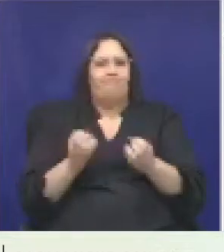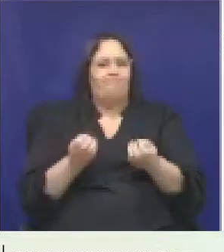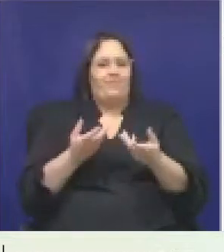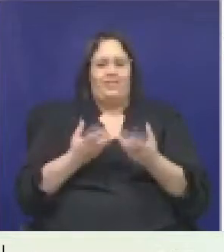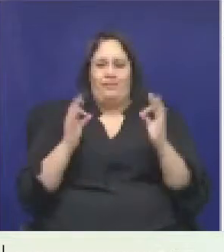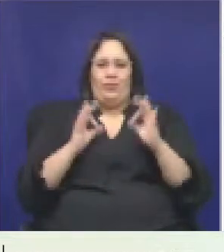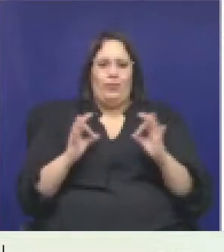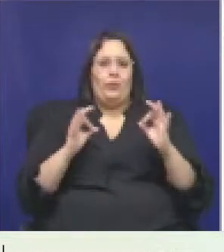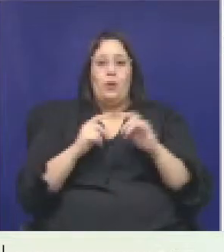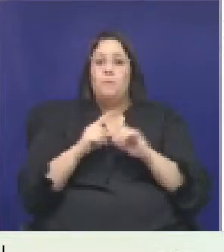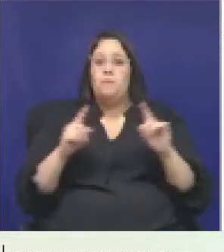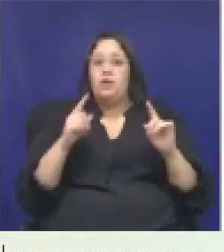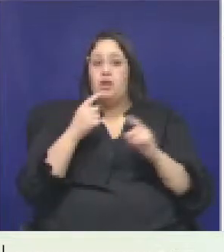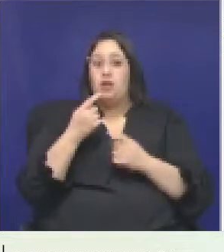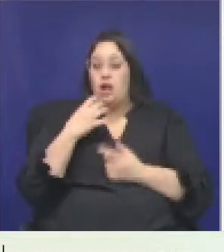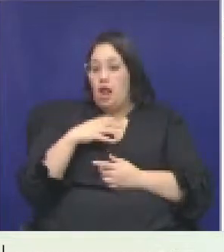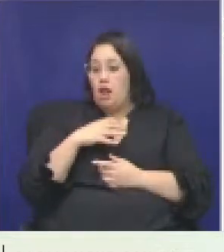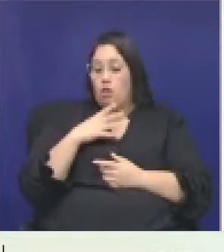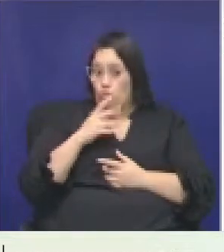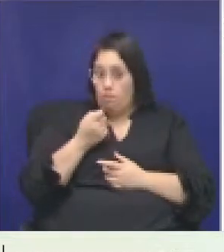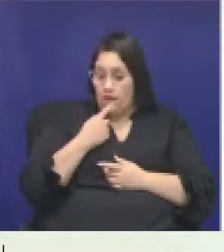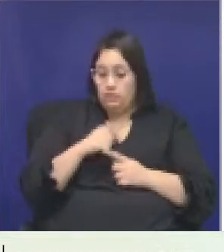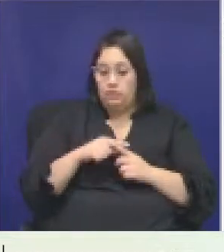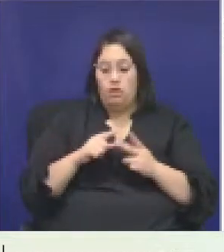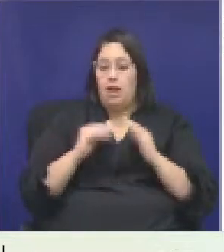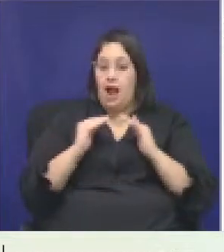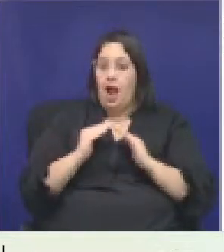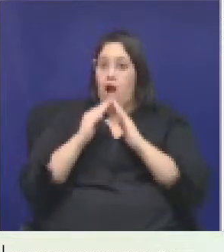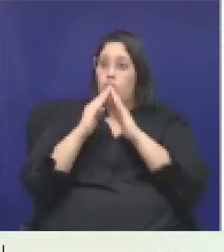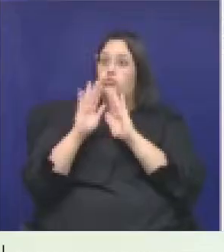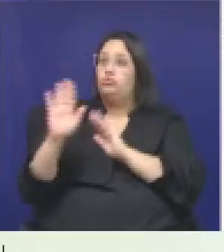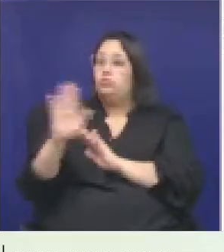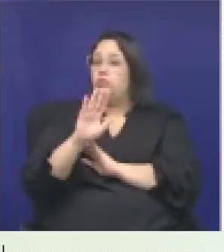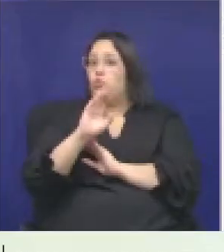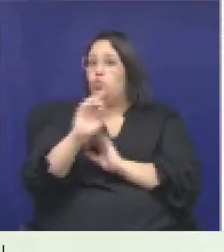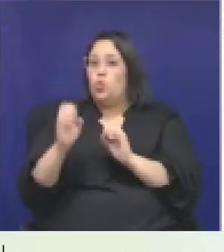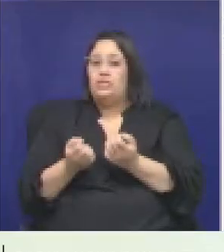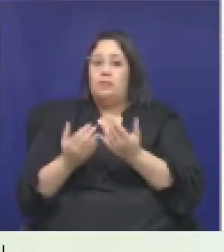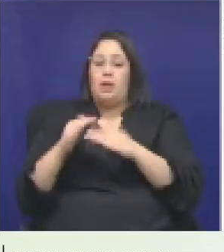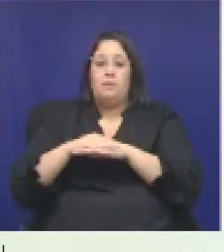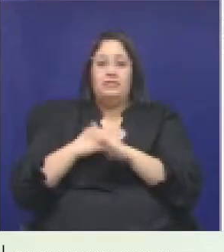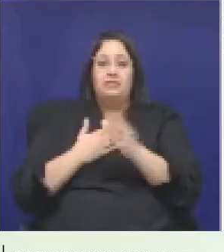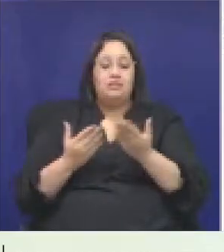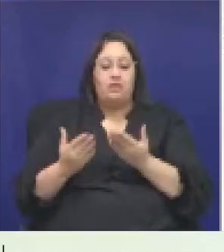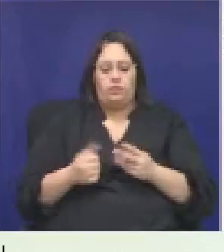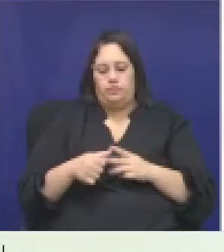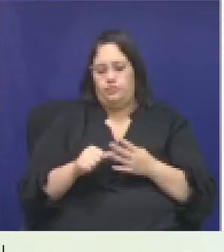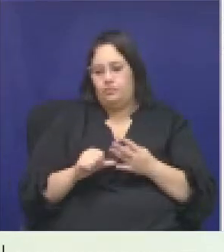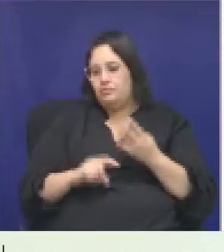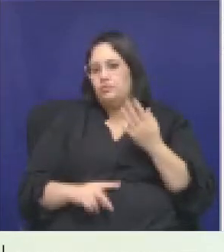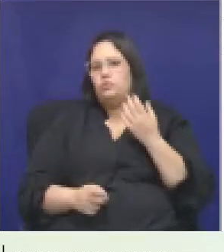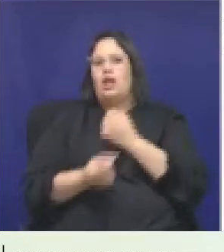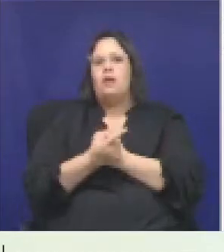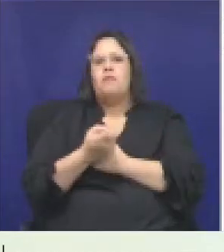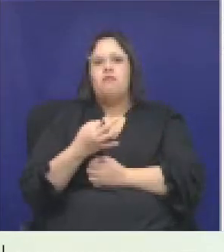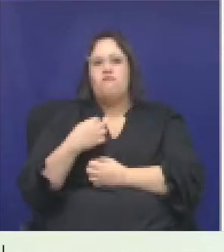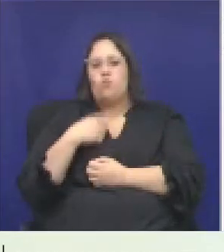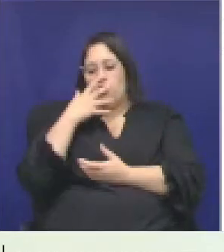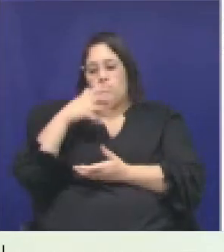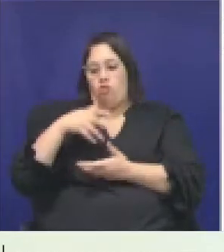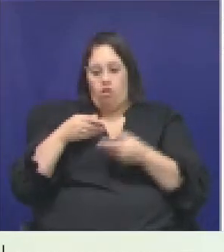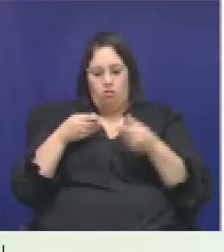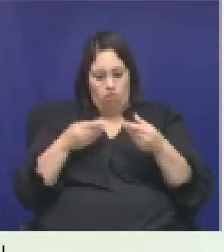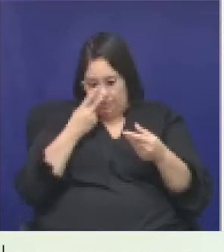is clinics without medicine, household indigent without supply of basic services. That's what happens when we get our data